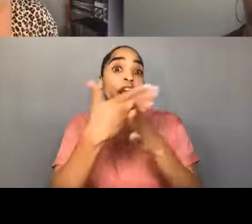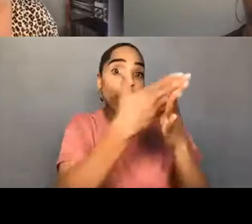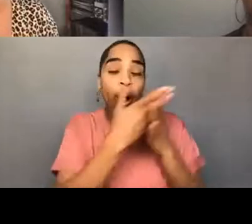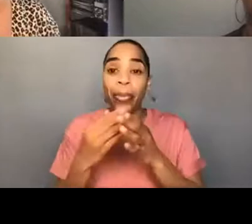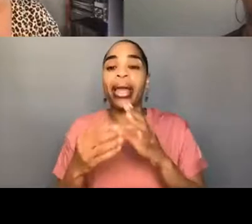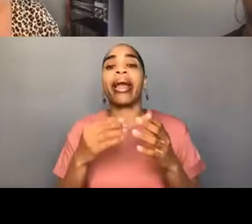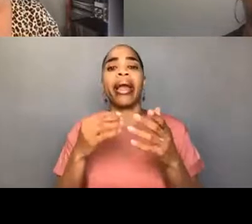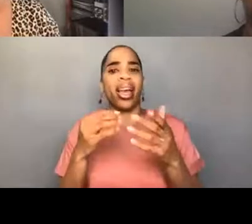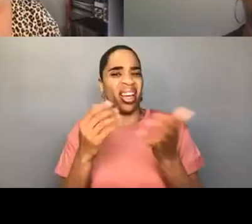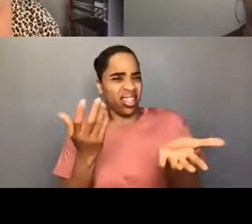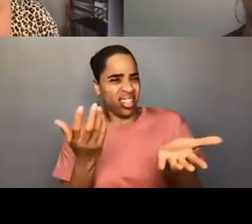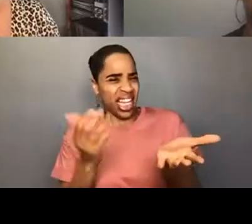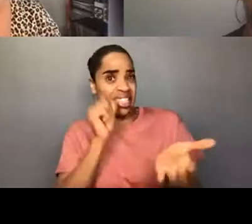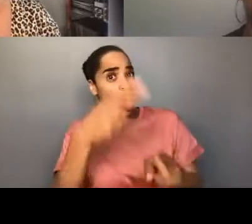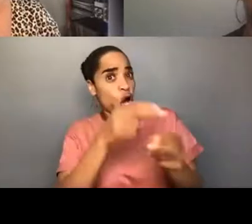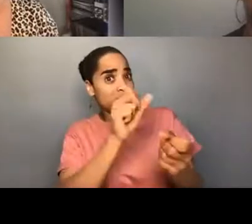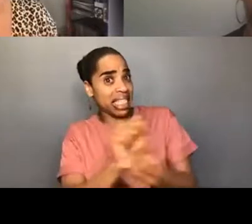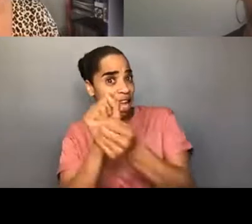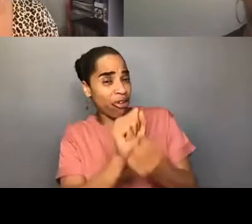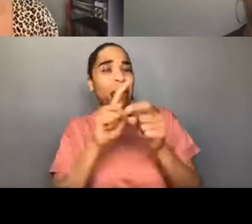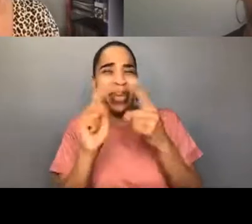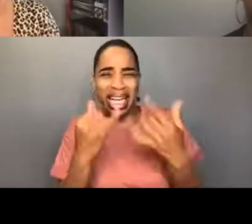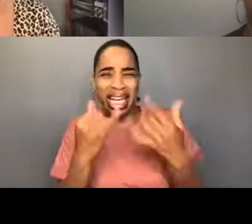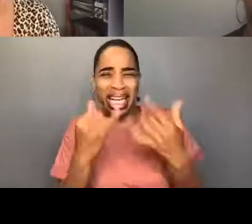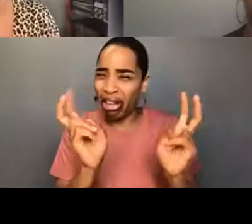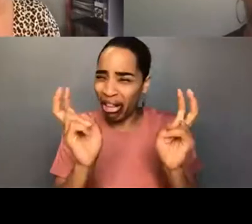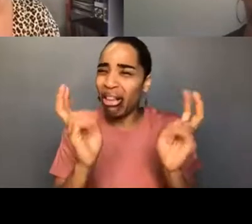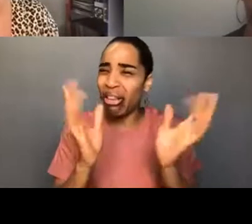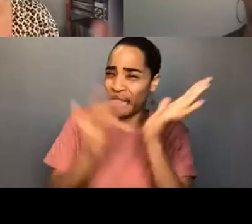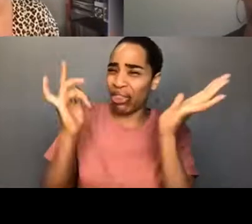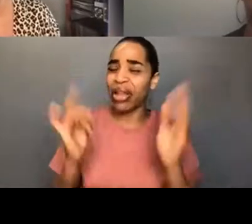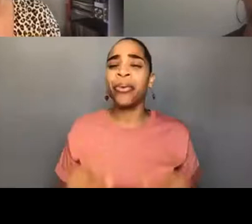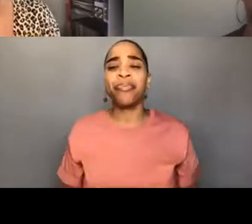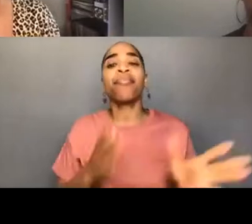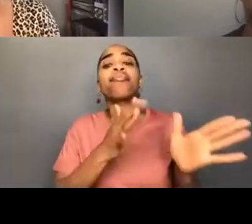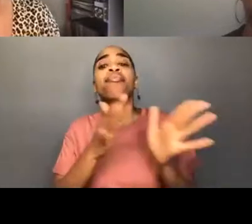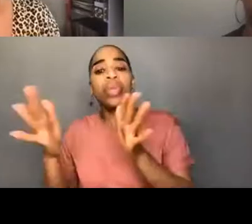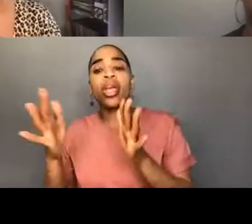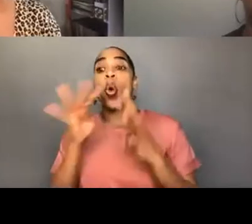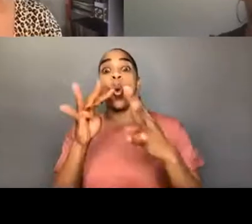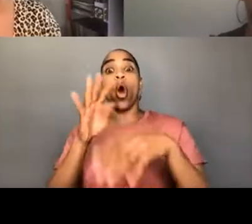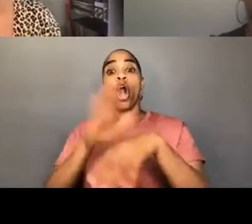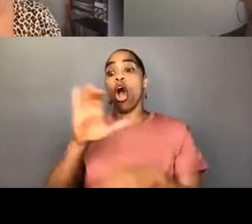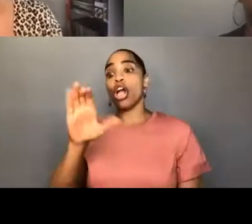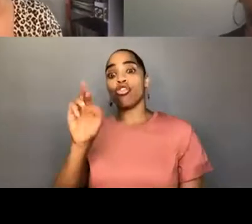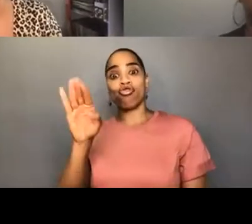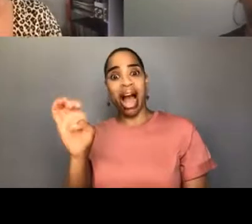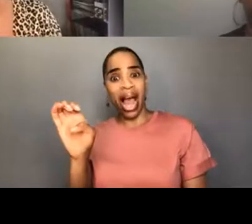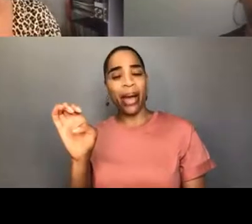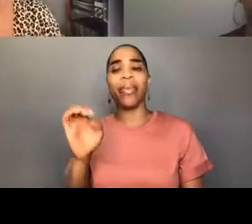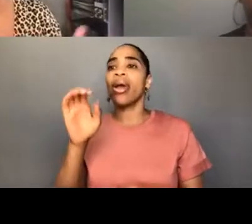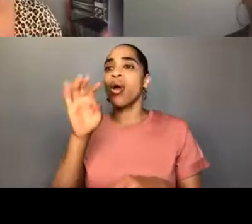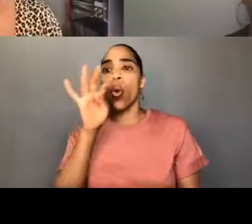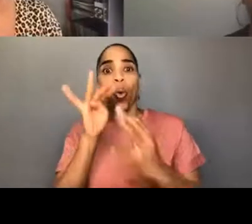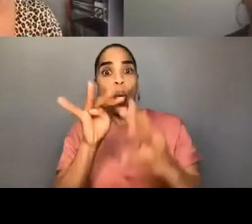the end, of course, of sharecropping and with the civil rights provisions, then we see the war on crime. We see the war on drugs.